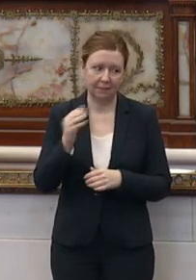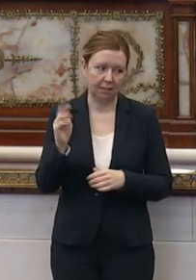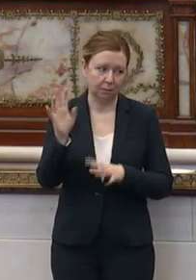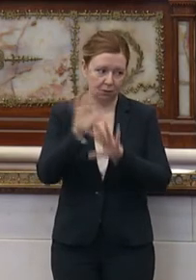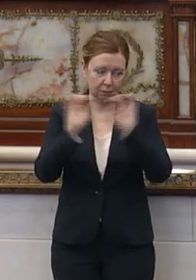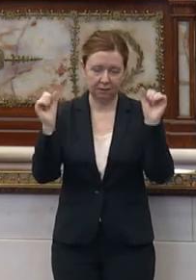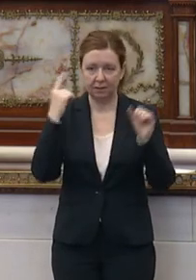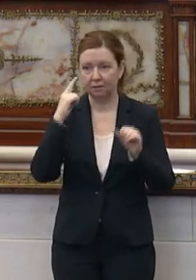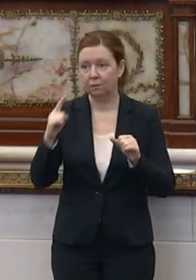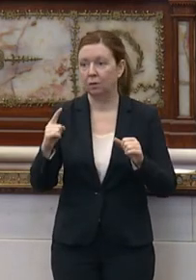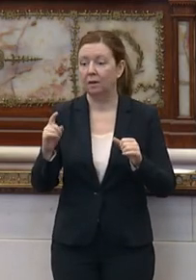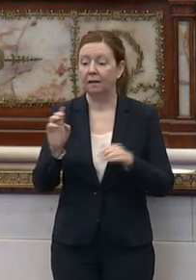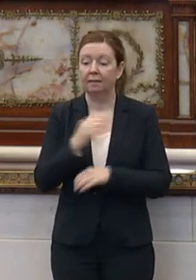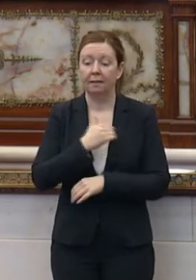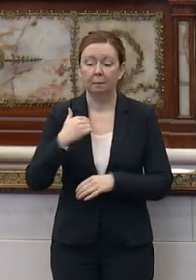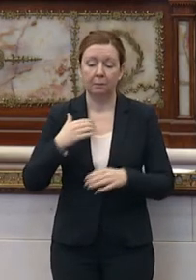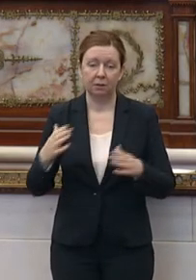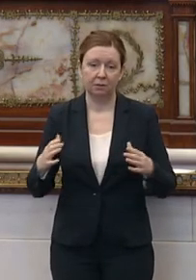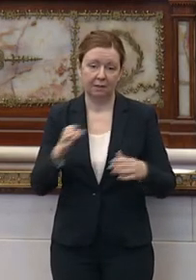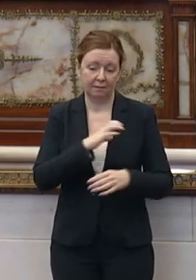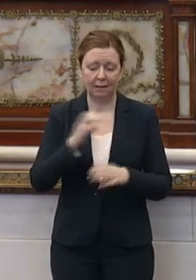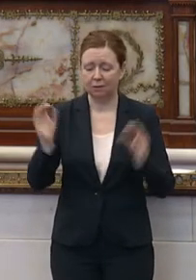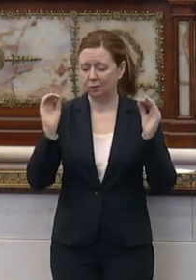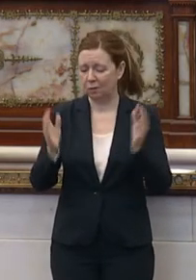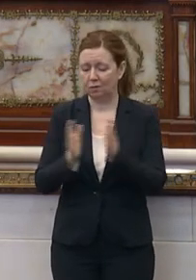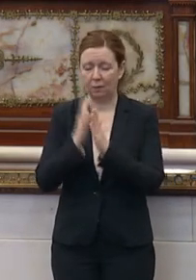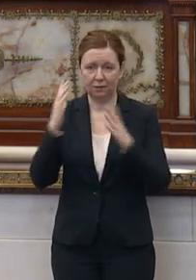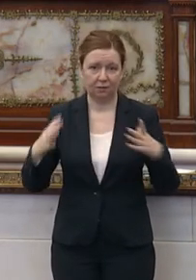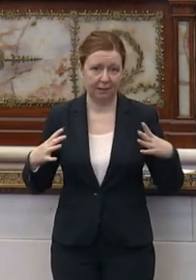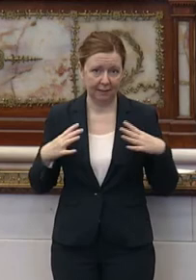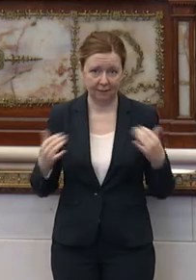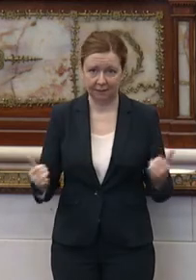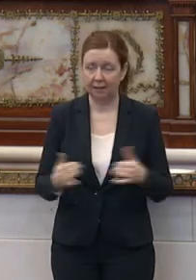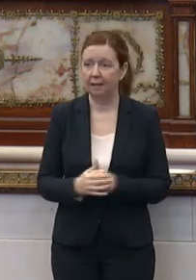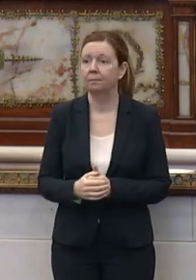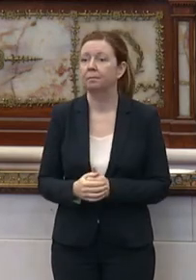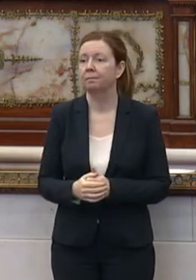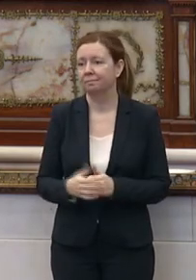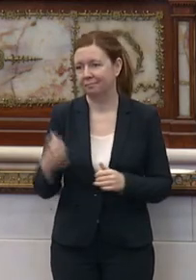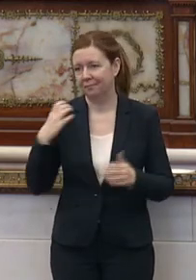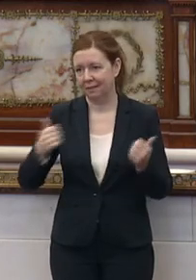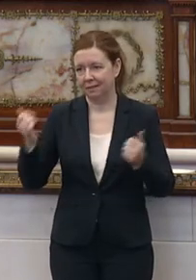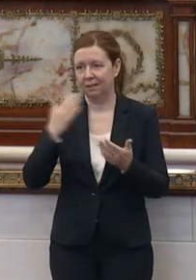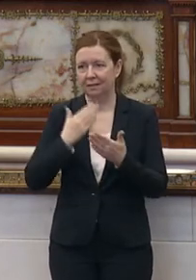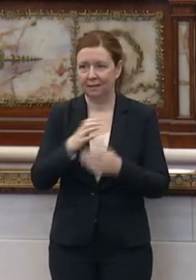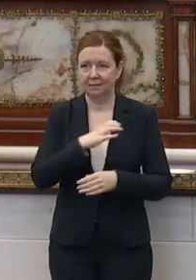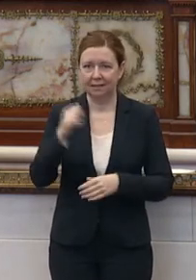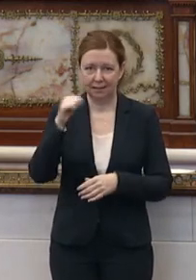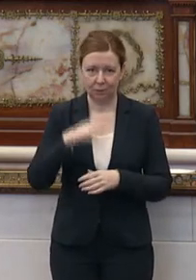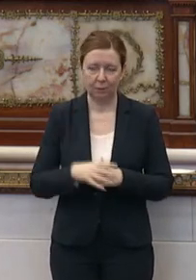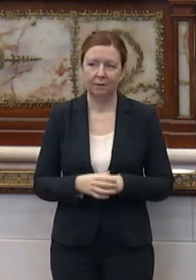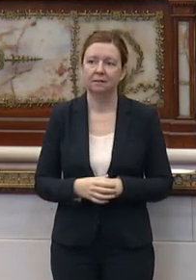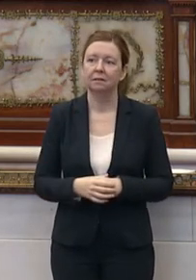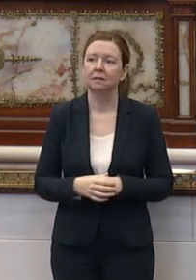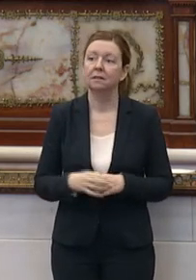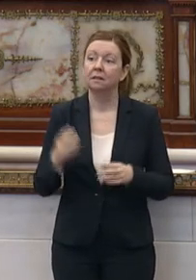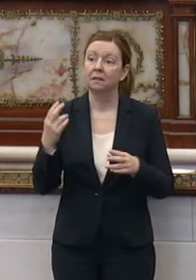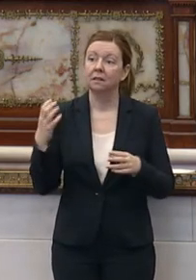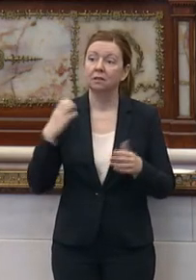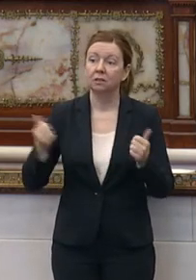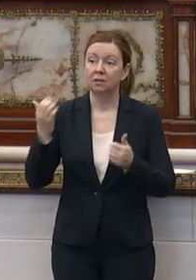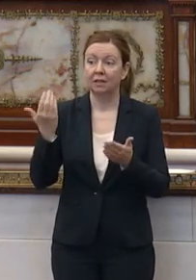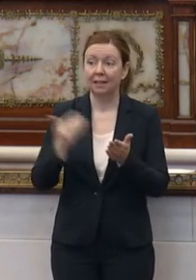Mr. President. On behalf of the members of council, there are no requests for leaves of absence today. Chair thanks the Councilwoman. And the chair